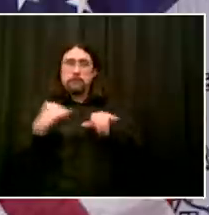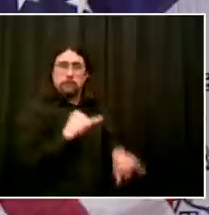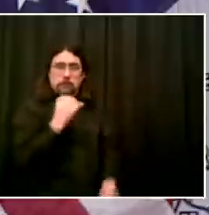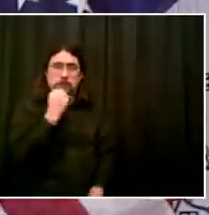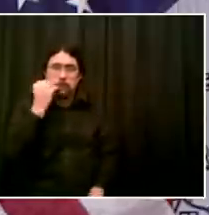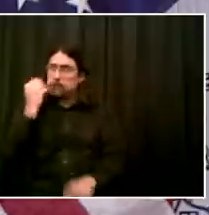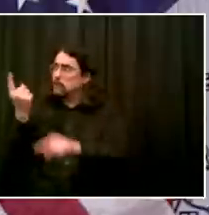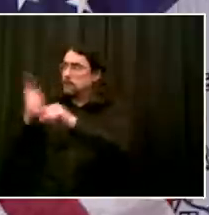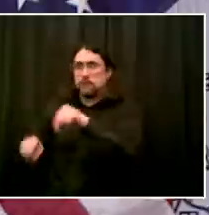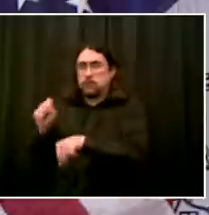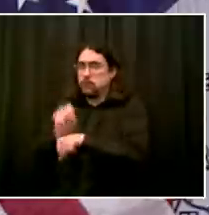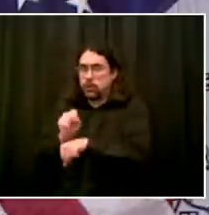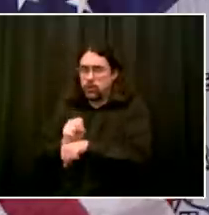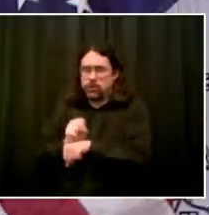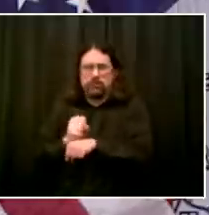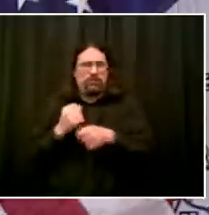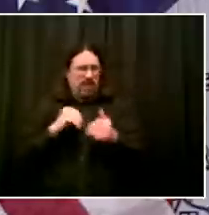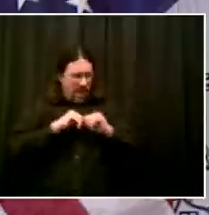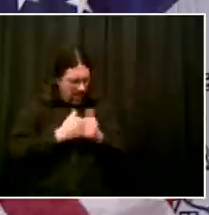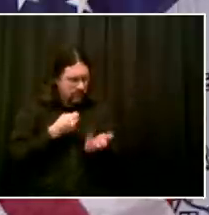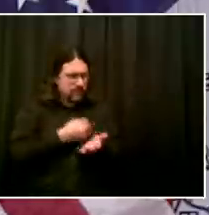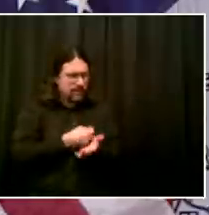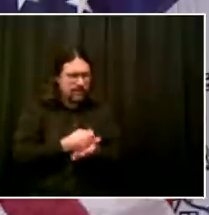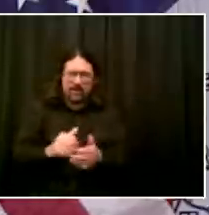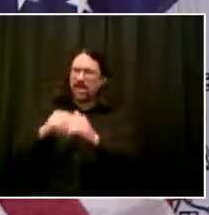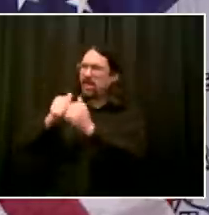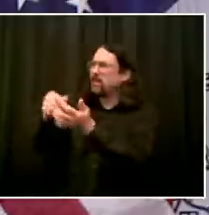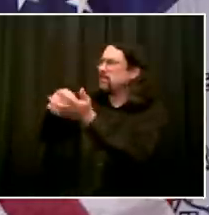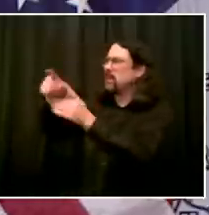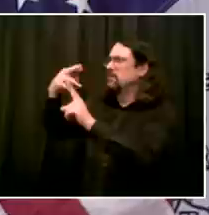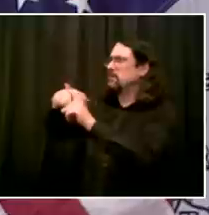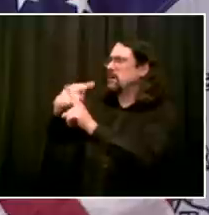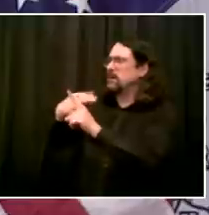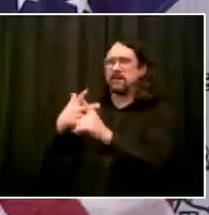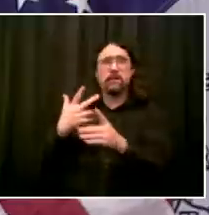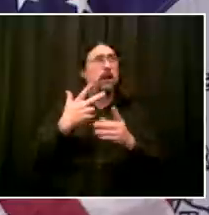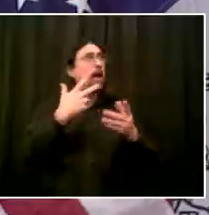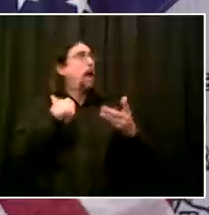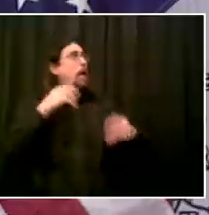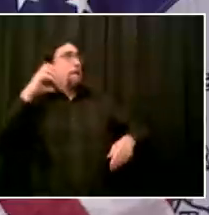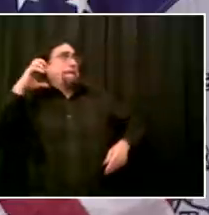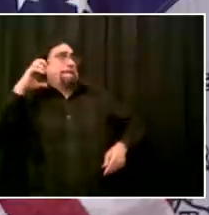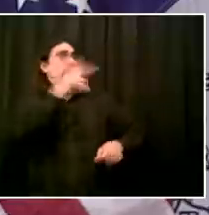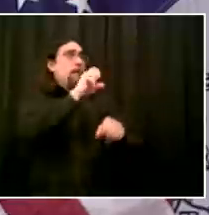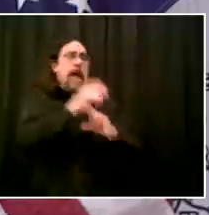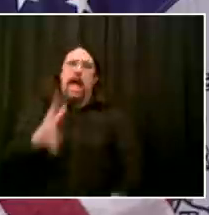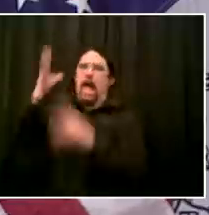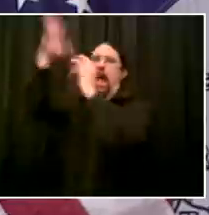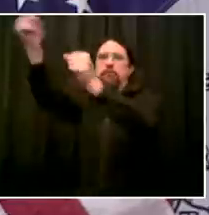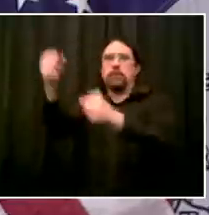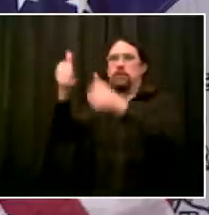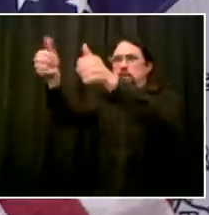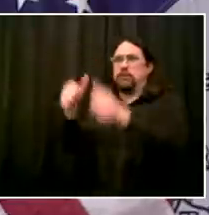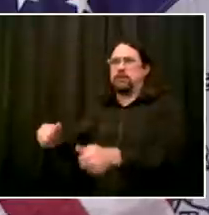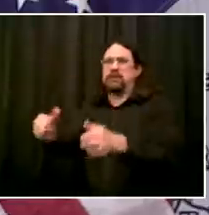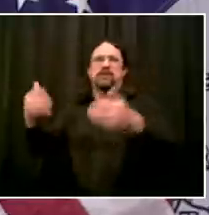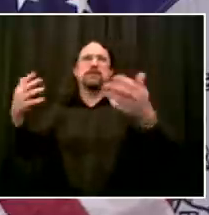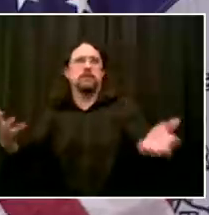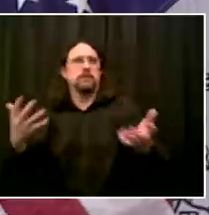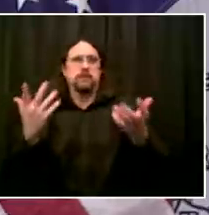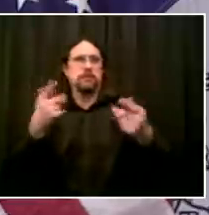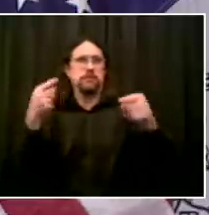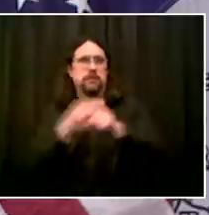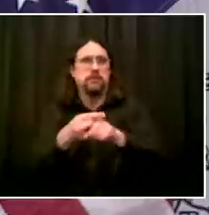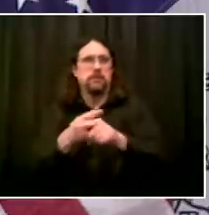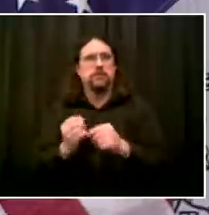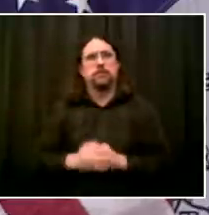have to be made whole in some form or fashion. The ideal would be for the federal government to do the kinds of things